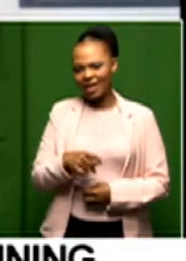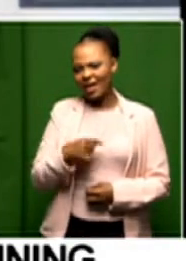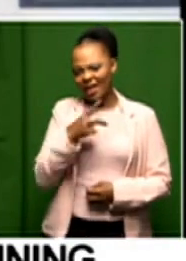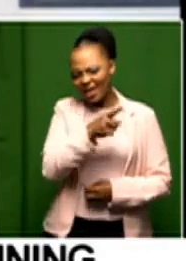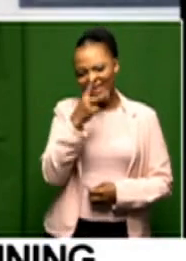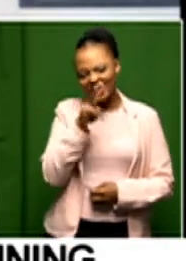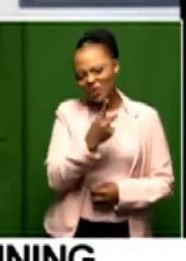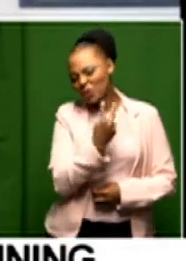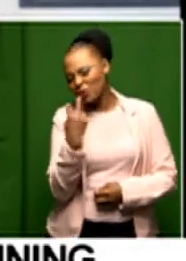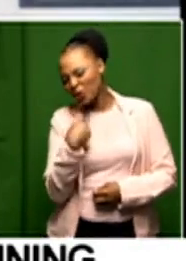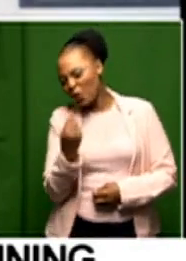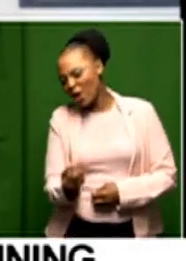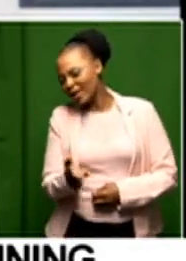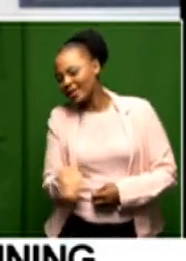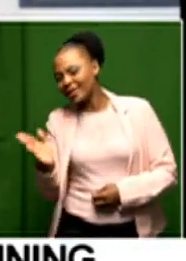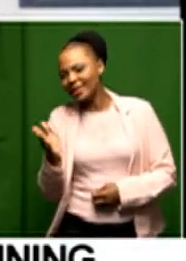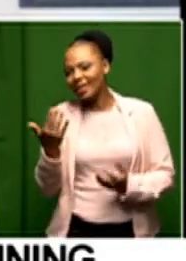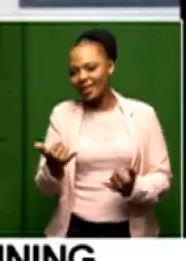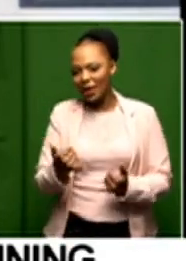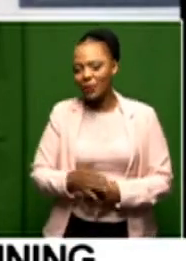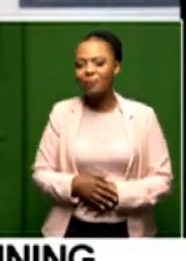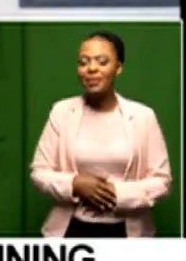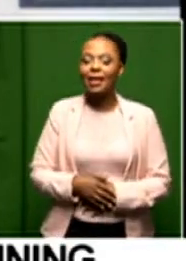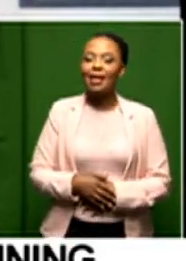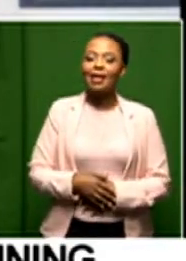them passing by the side. And